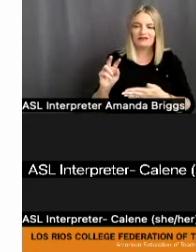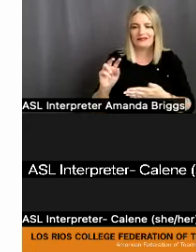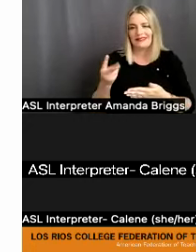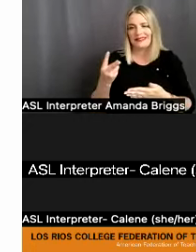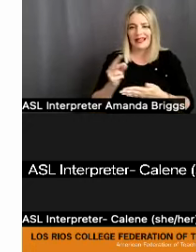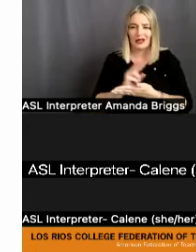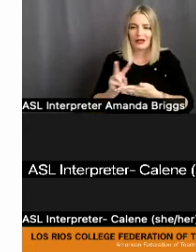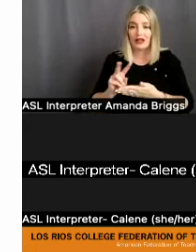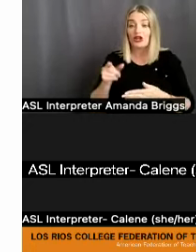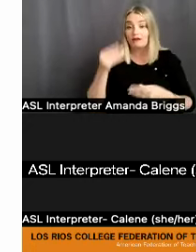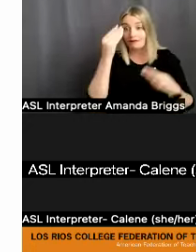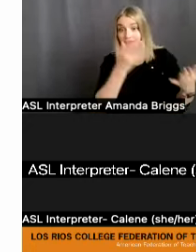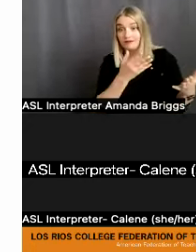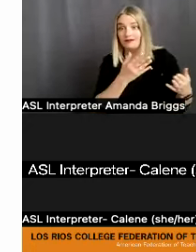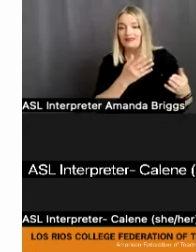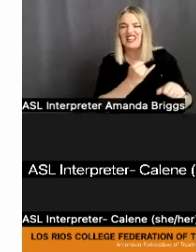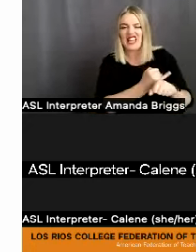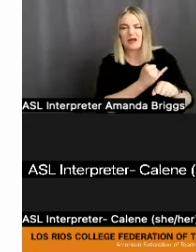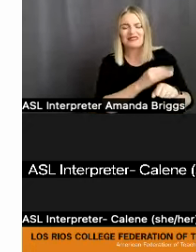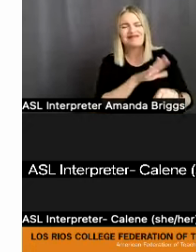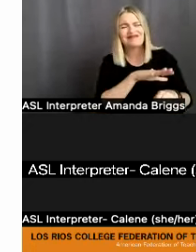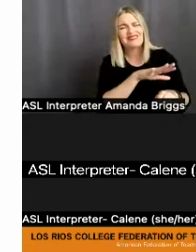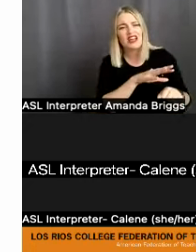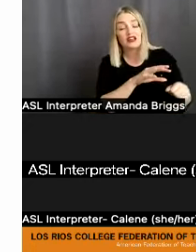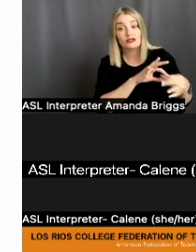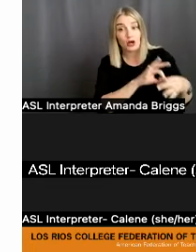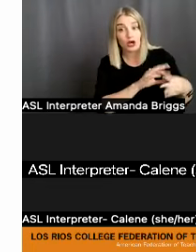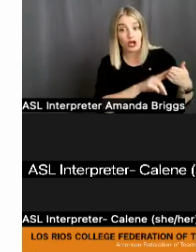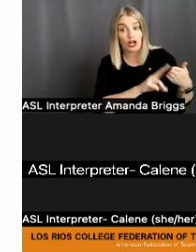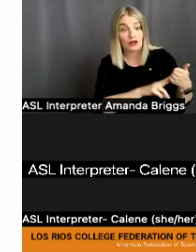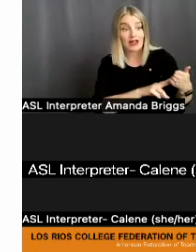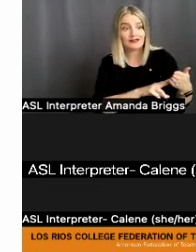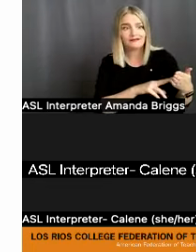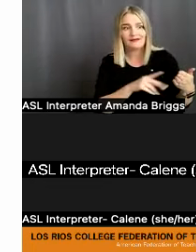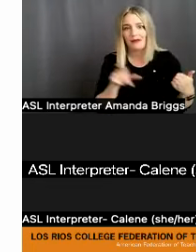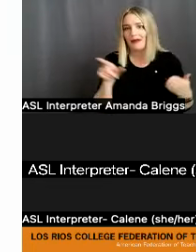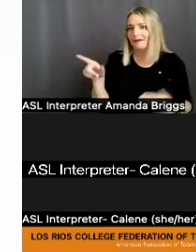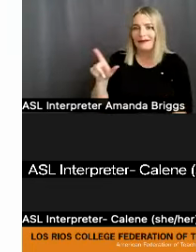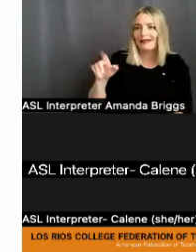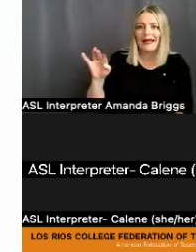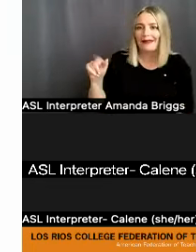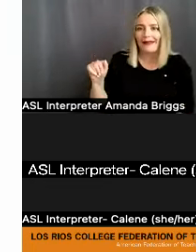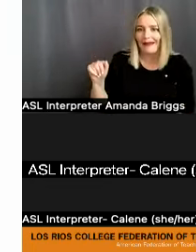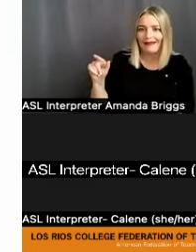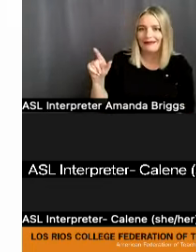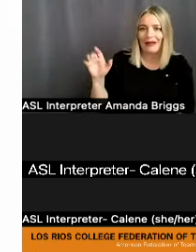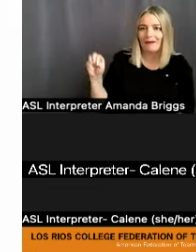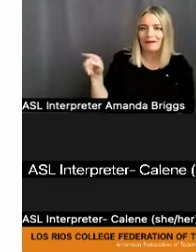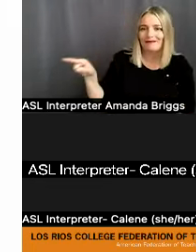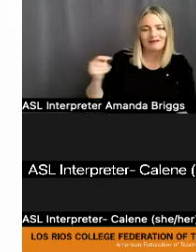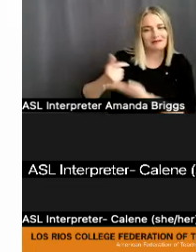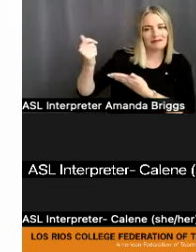campus that per the contract, you would like to remove Belinda Lum from your committee. You don't have to give a reason, and the Senate president has the